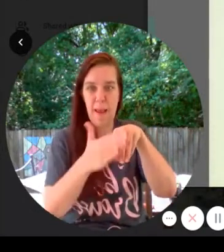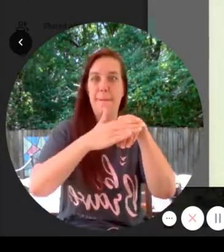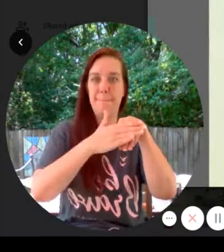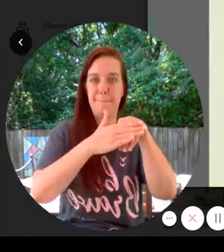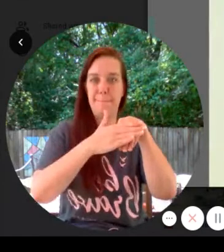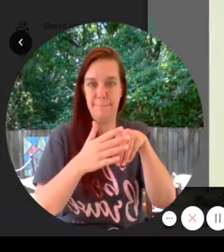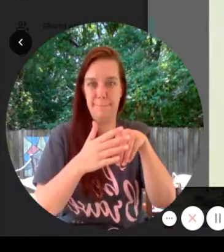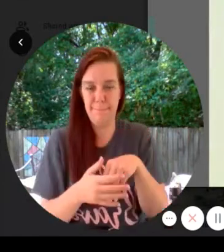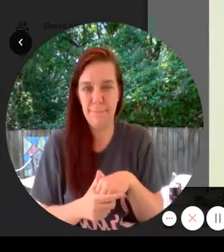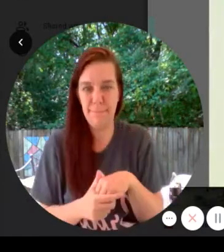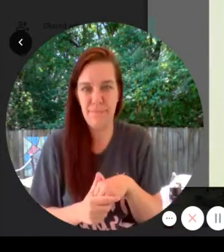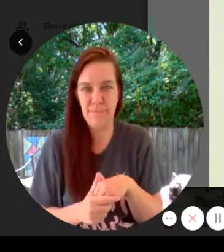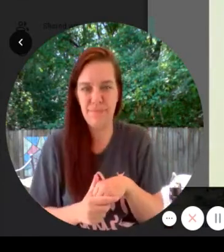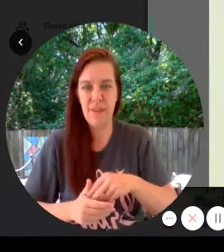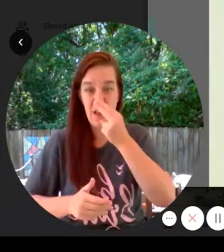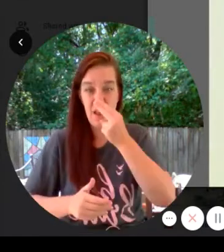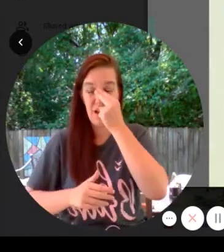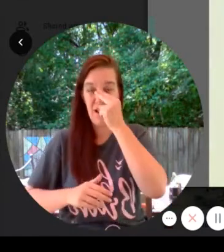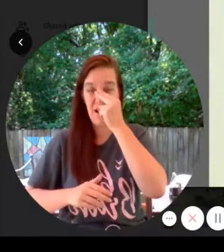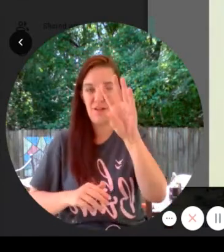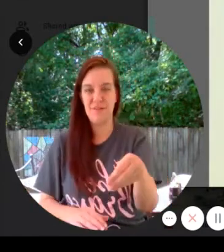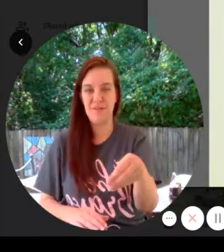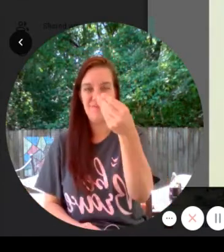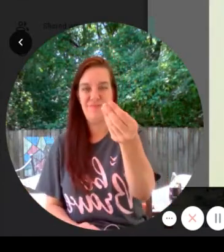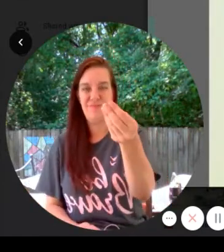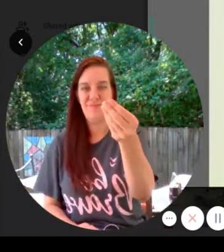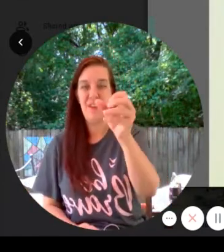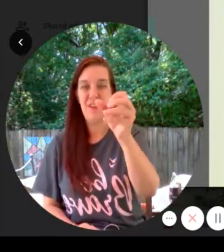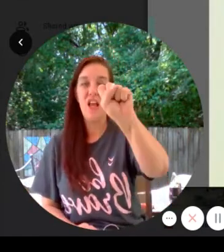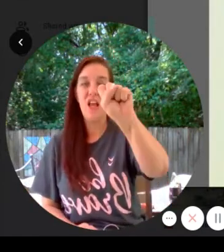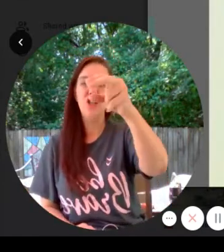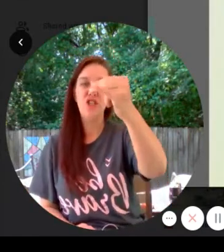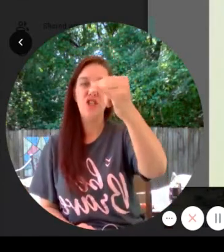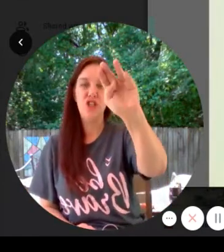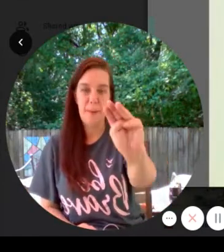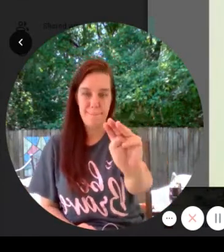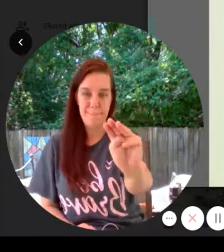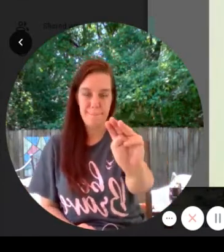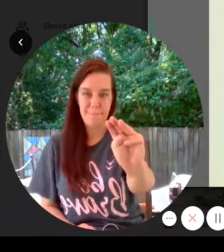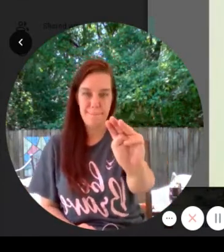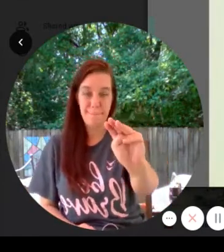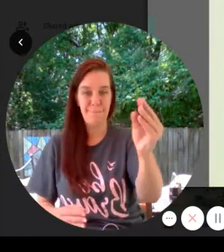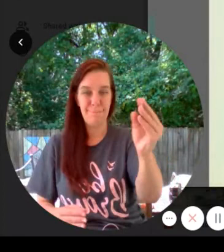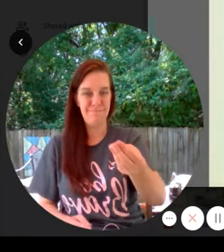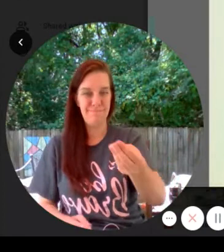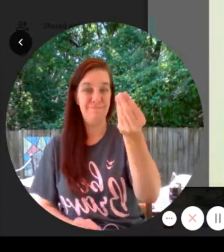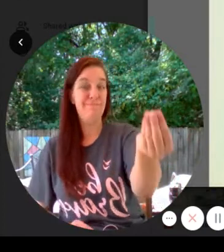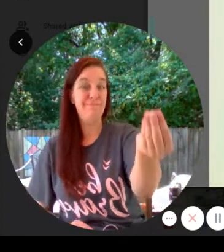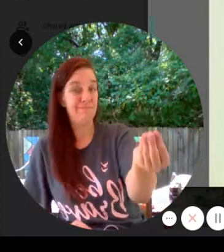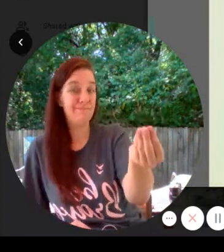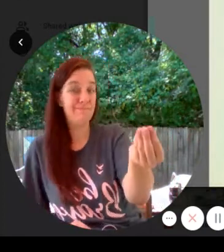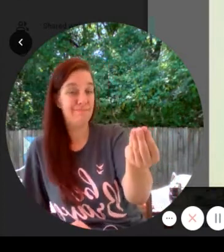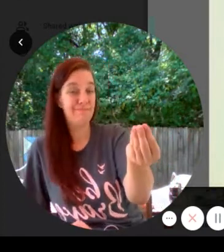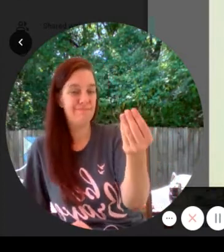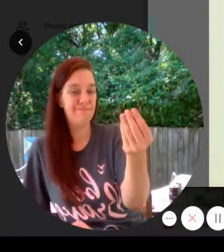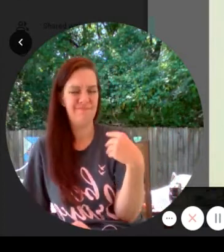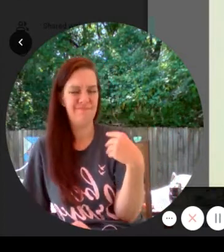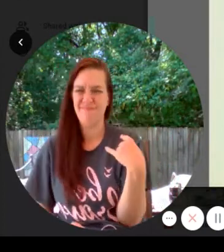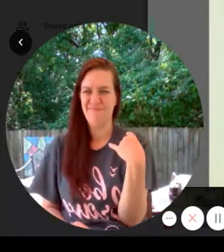Niles held up the shim. "Here it is," he said. "It looks